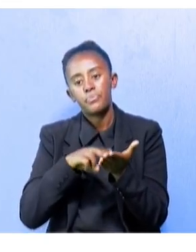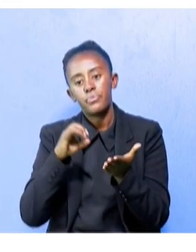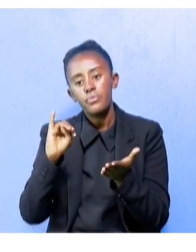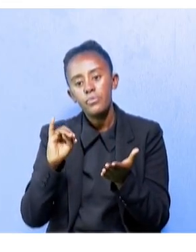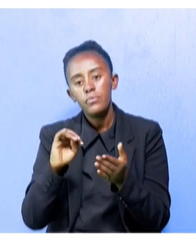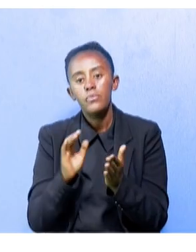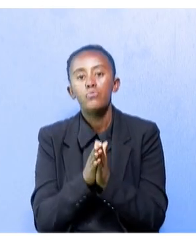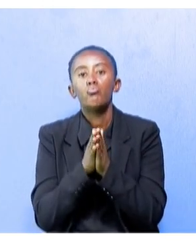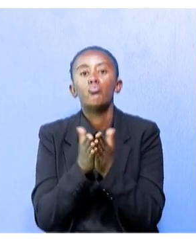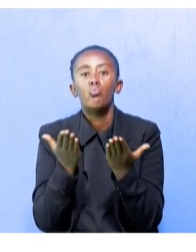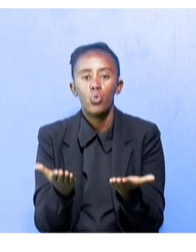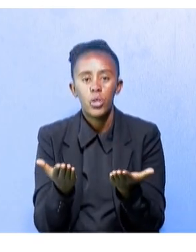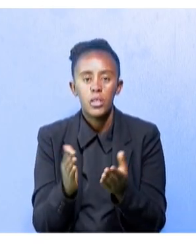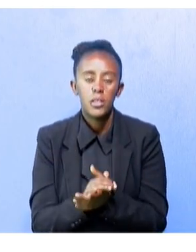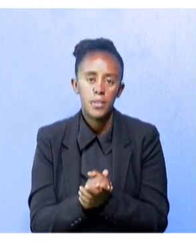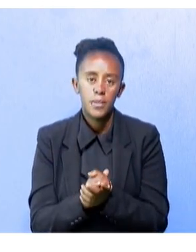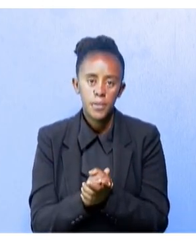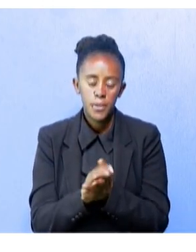a book